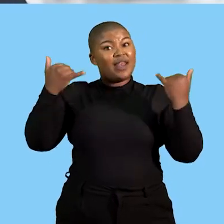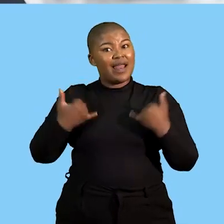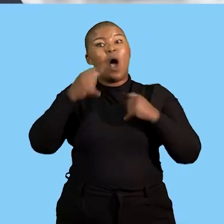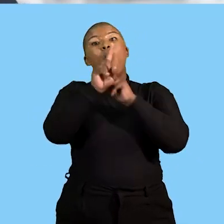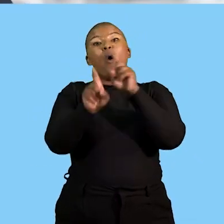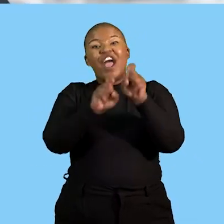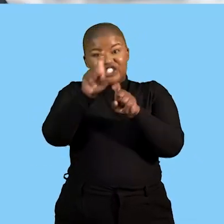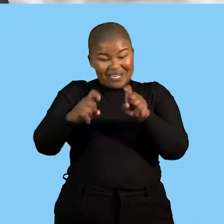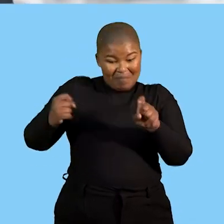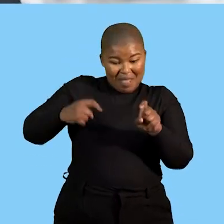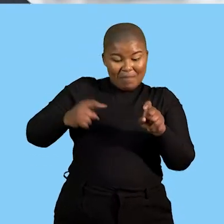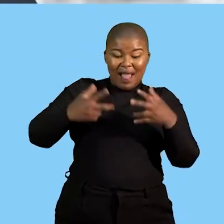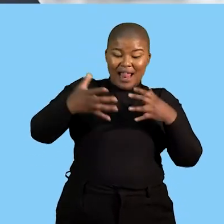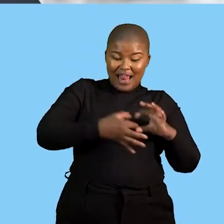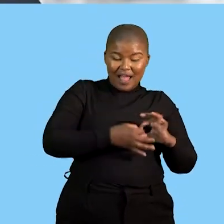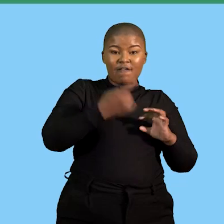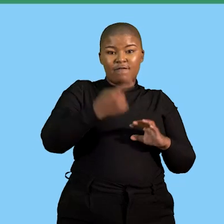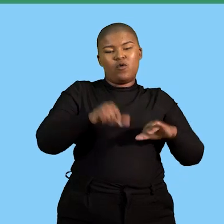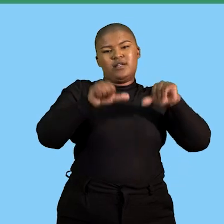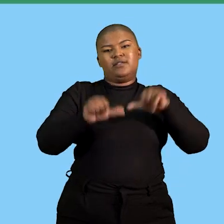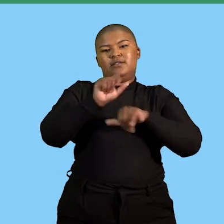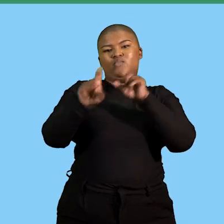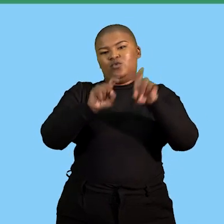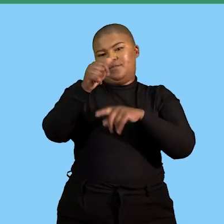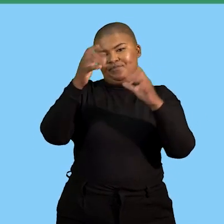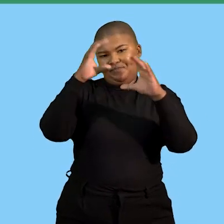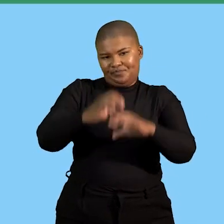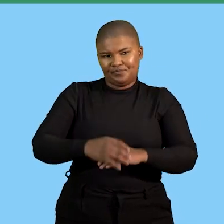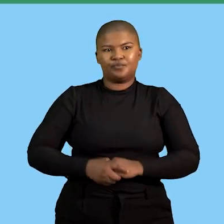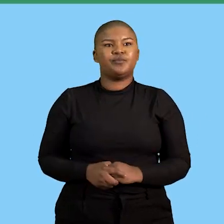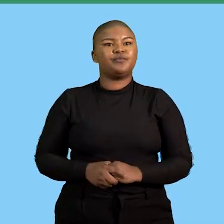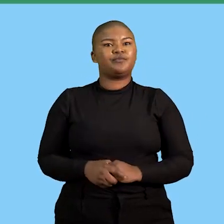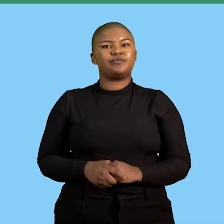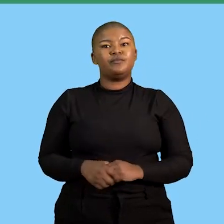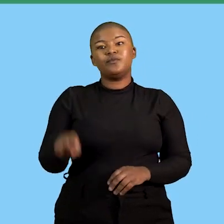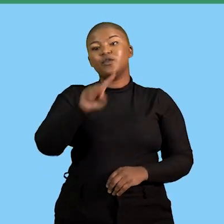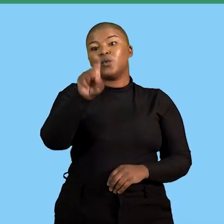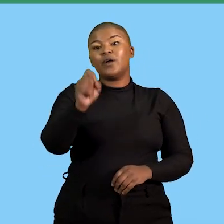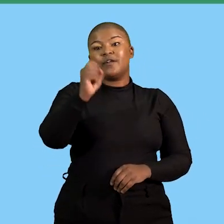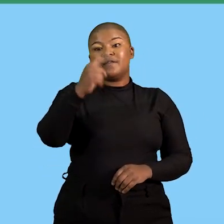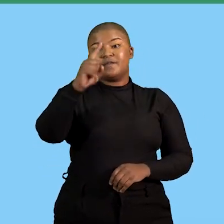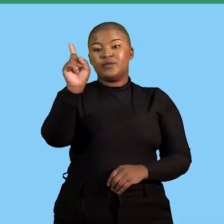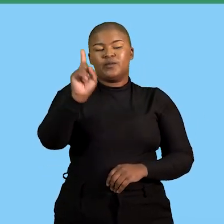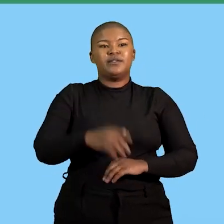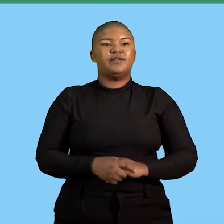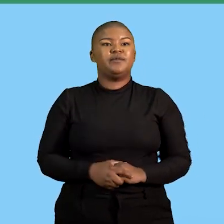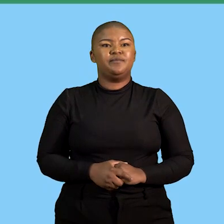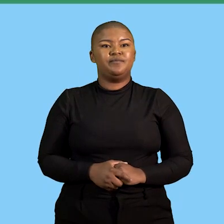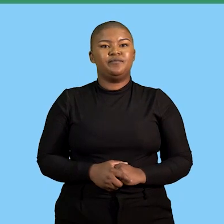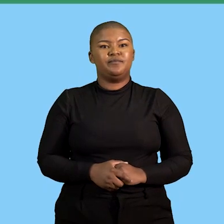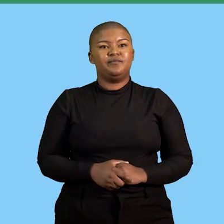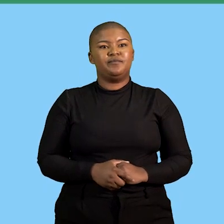your assessments. Now, the first application question requires us to identify